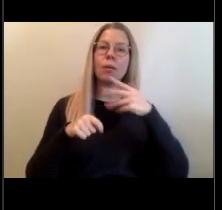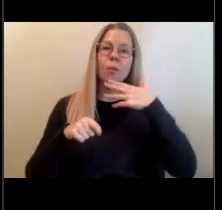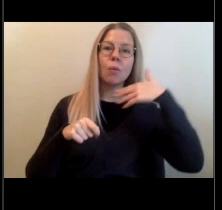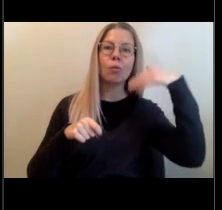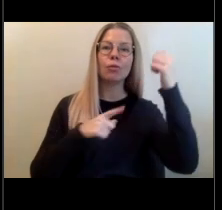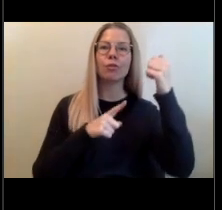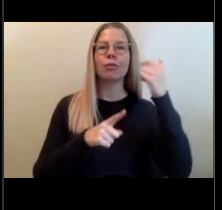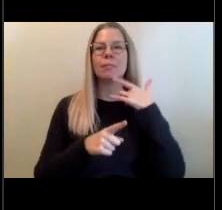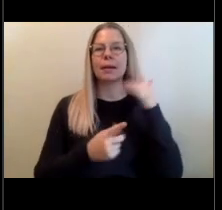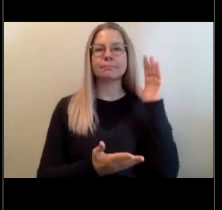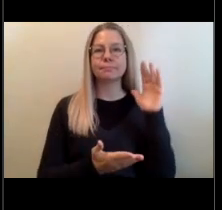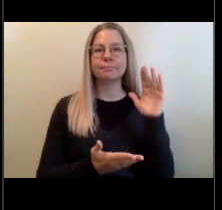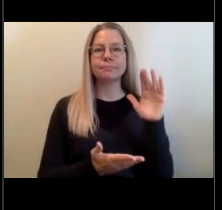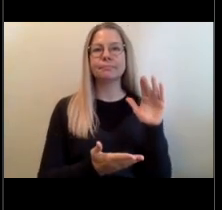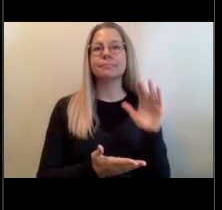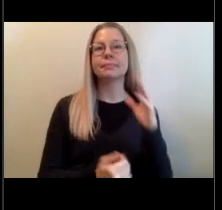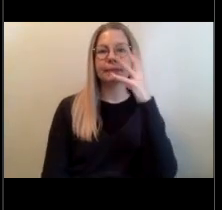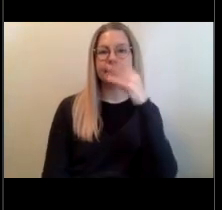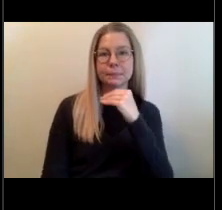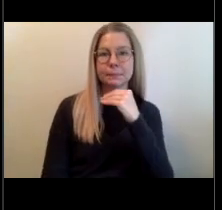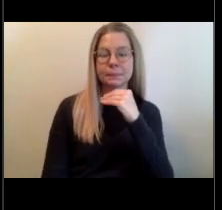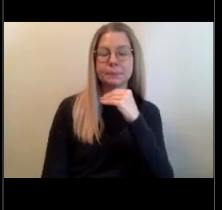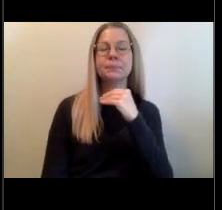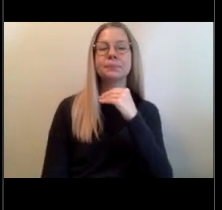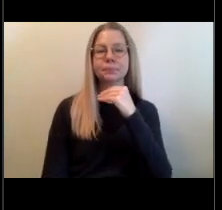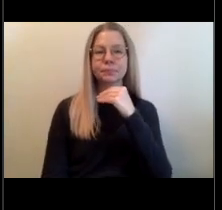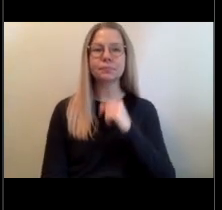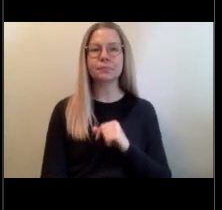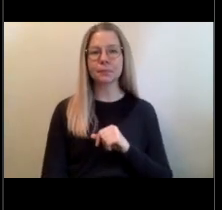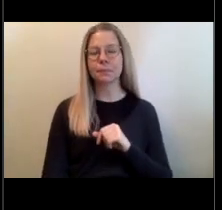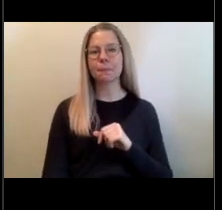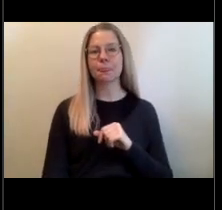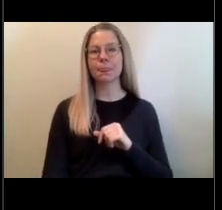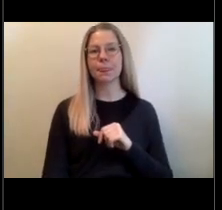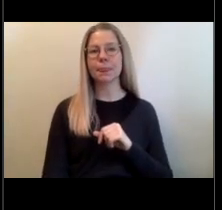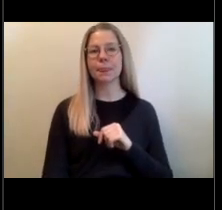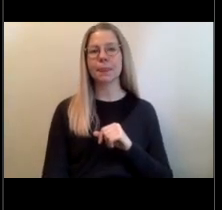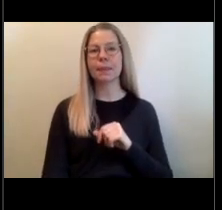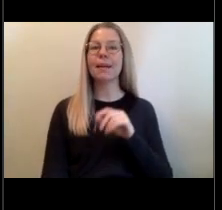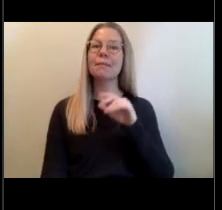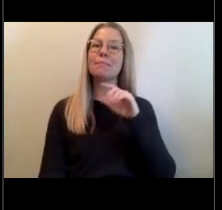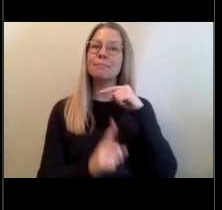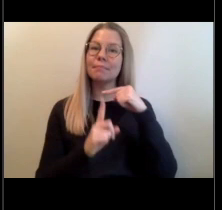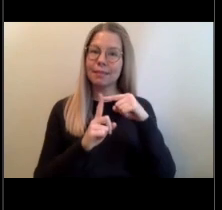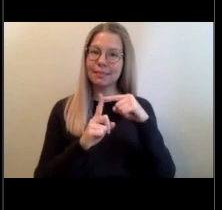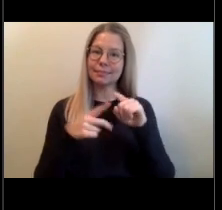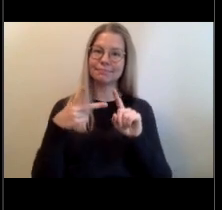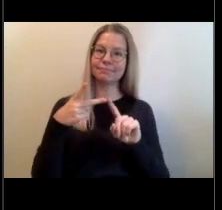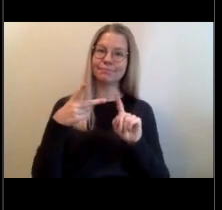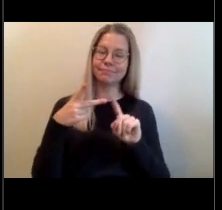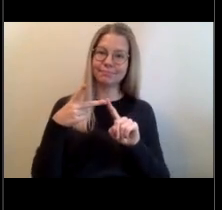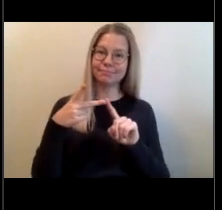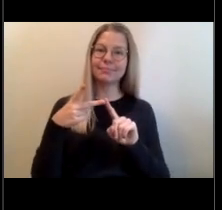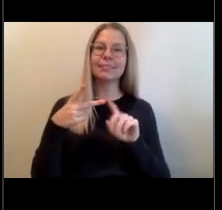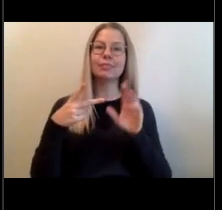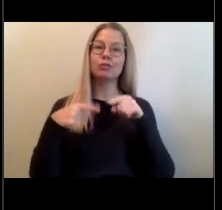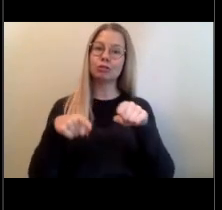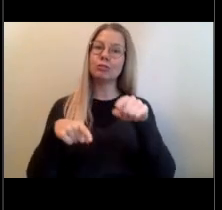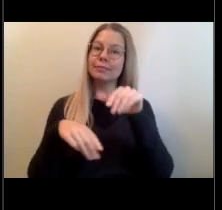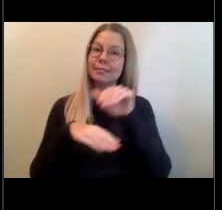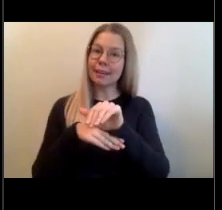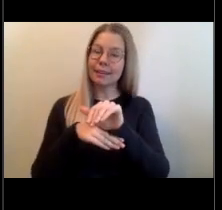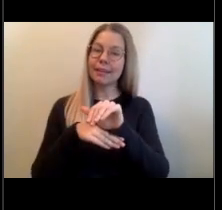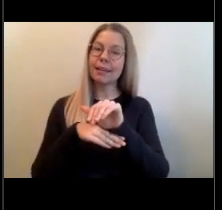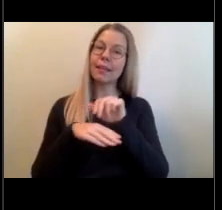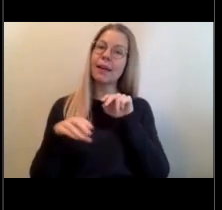general population. We see that their sleep is more fragmented, meaning there's more disruption throughout the night.